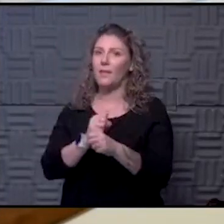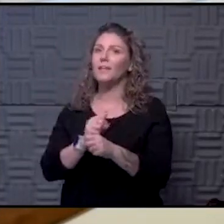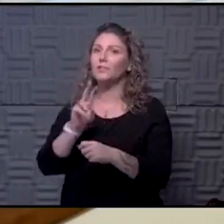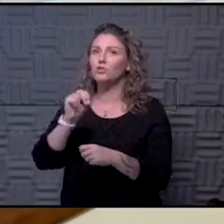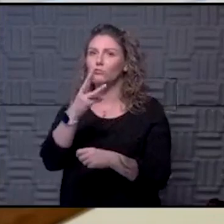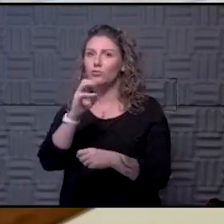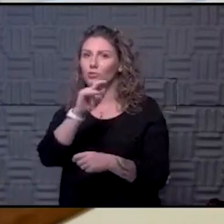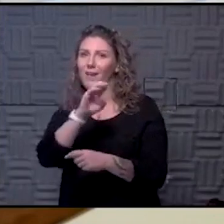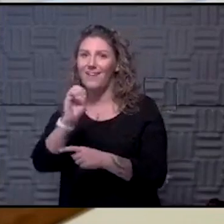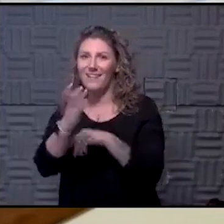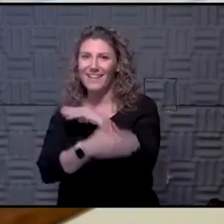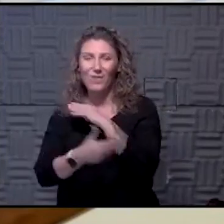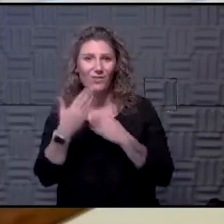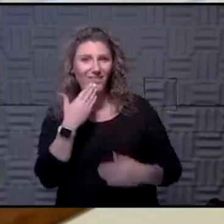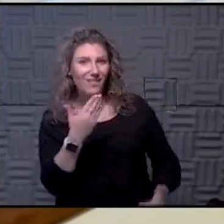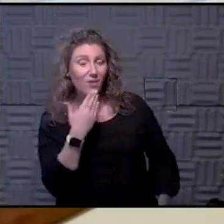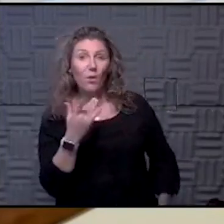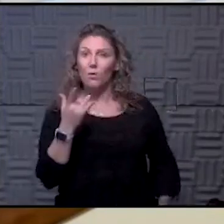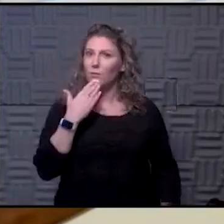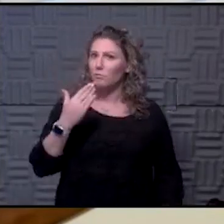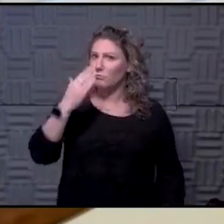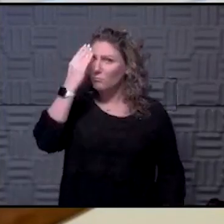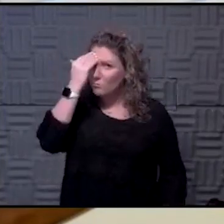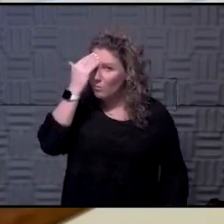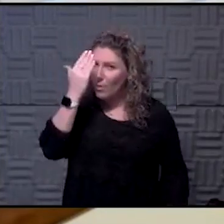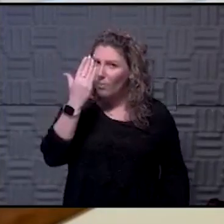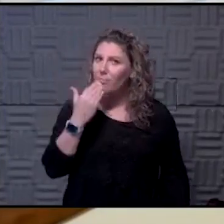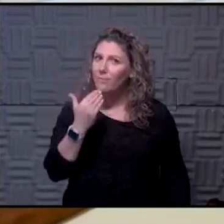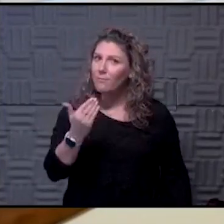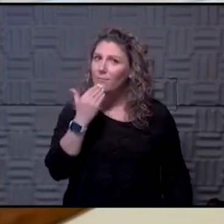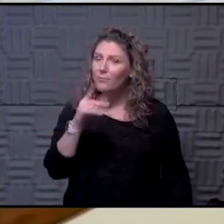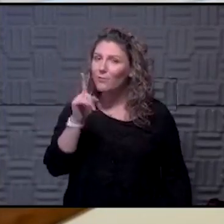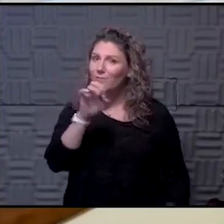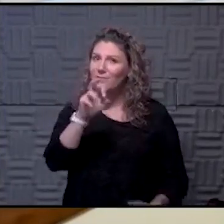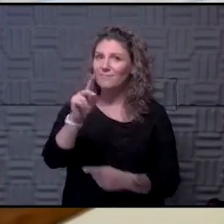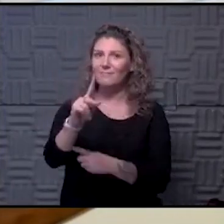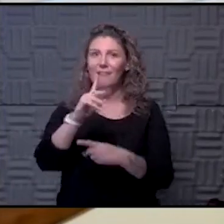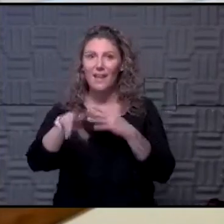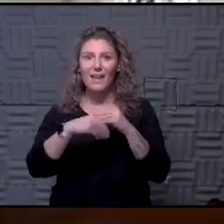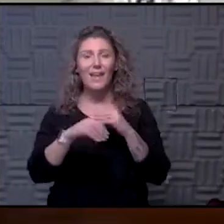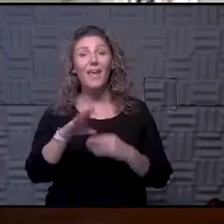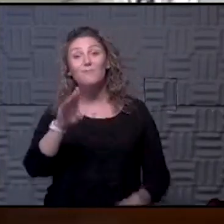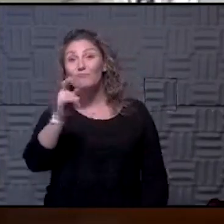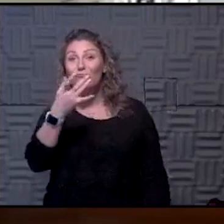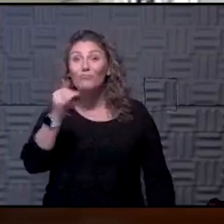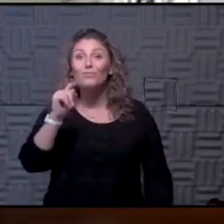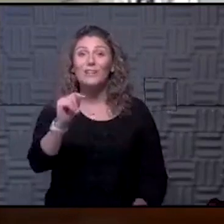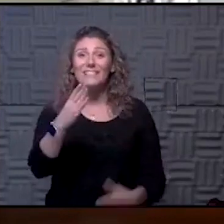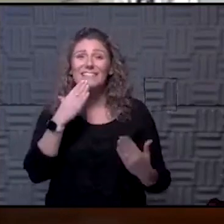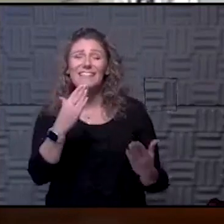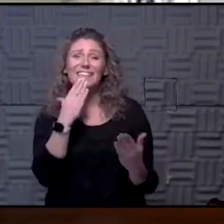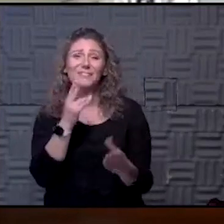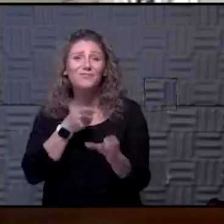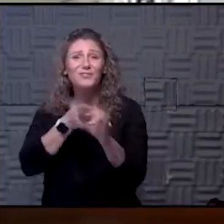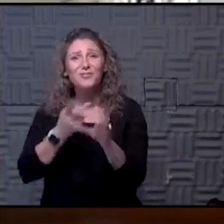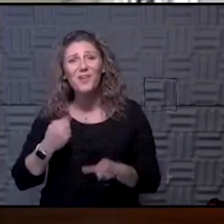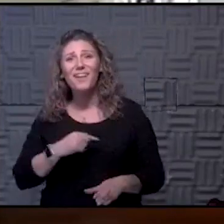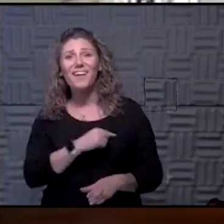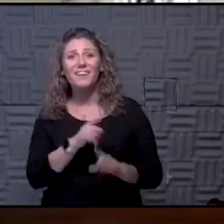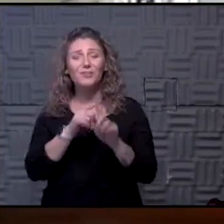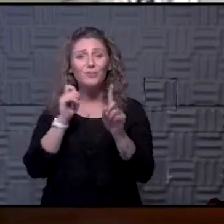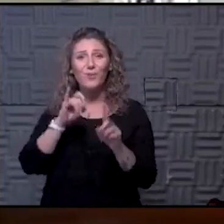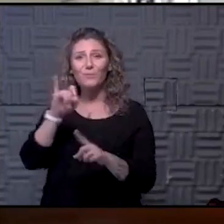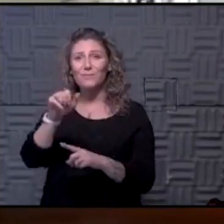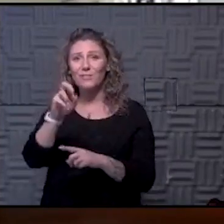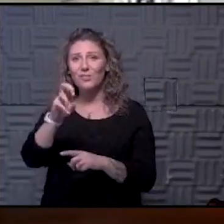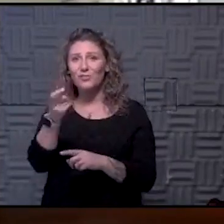as well. Thank you. Yeah, that's good to know, Derik. Thank you for adding that piece of information. And Bridgette, thank you so much for joining us from